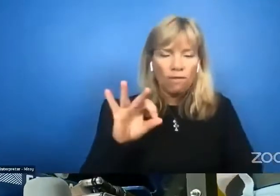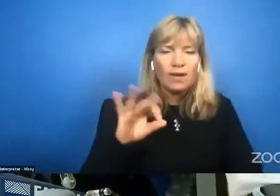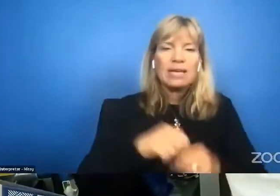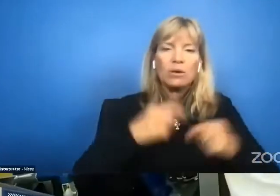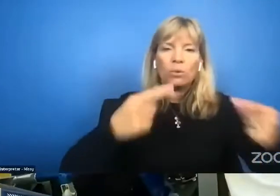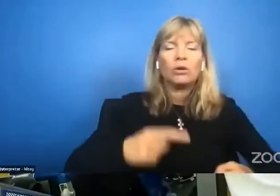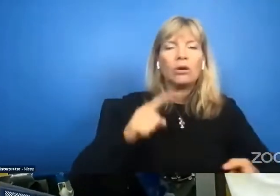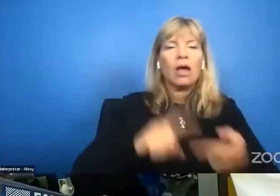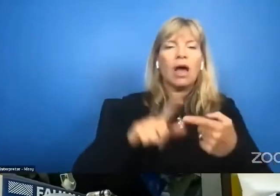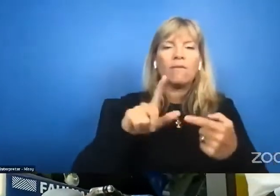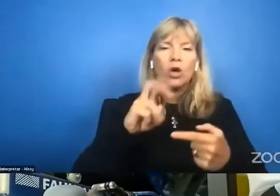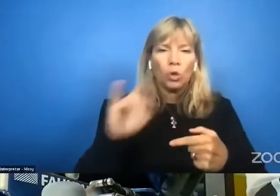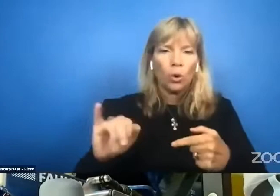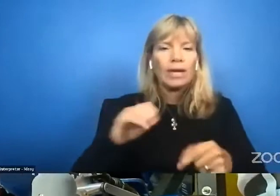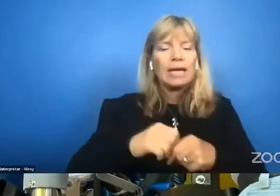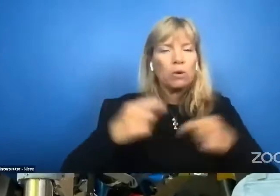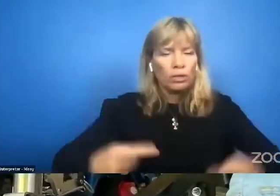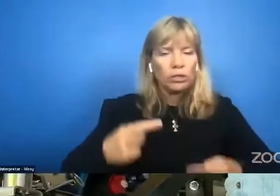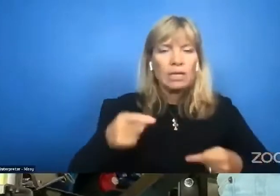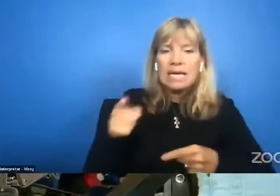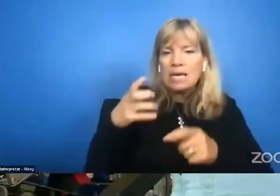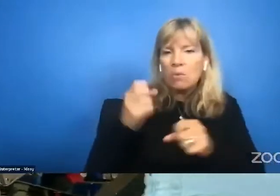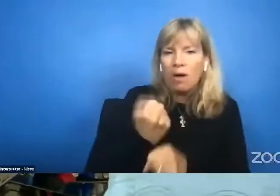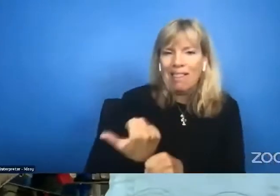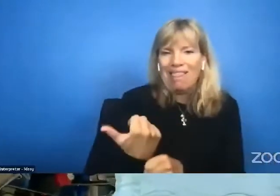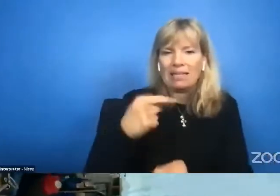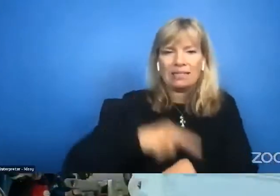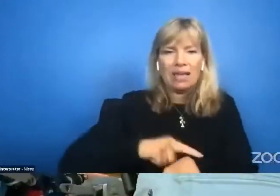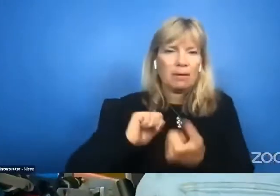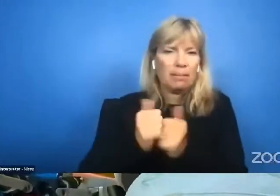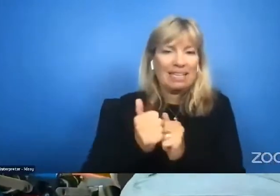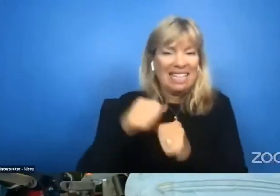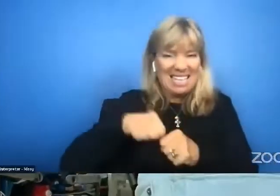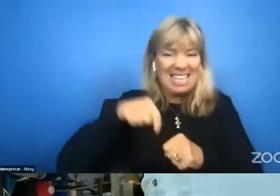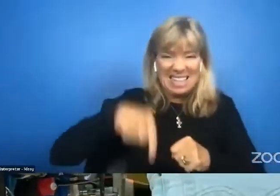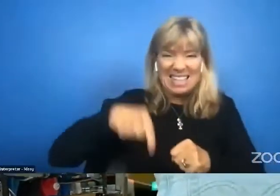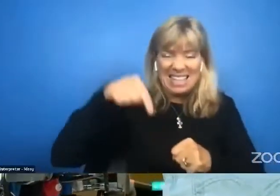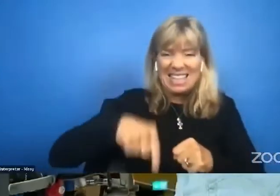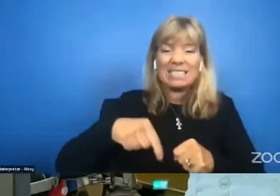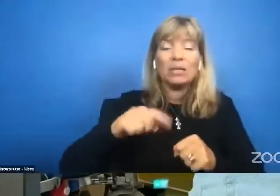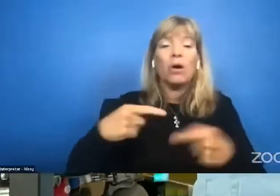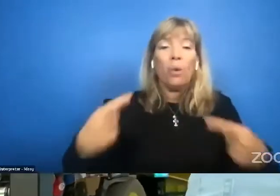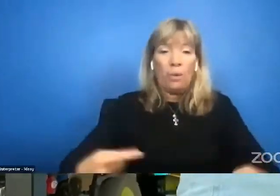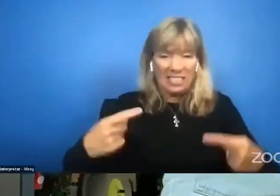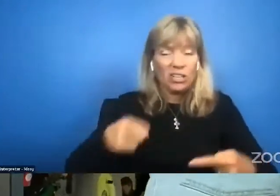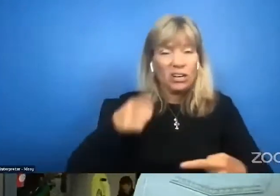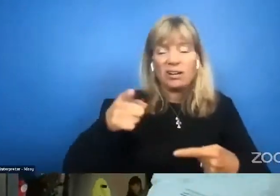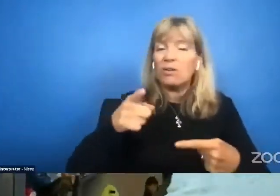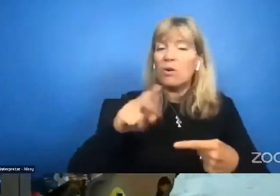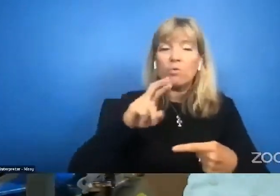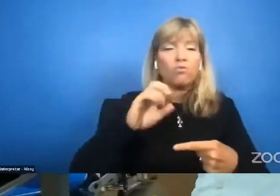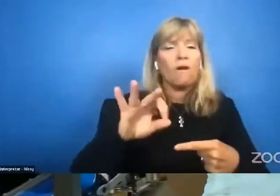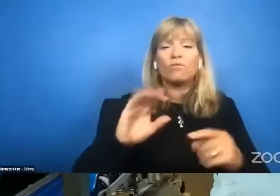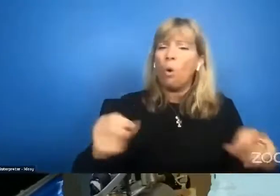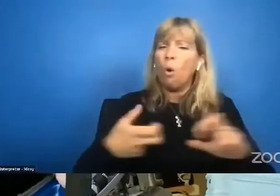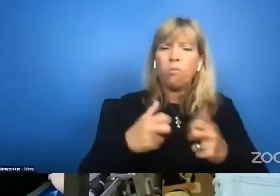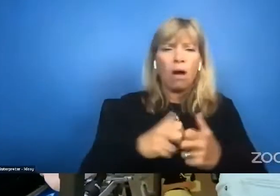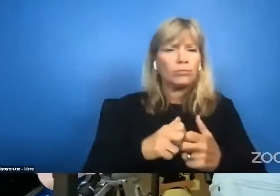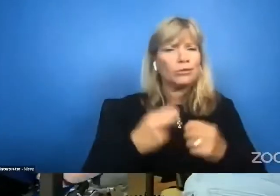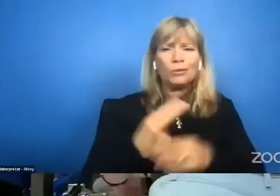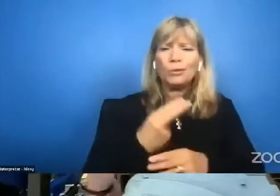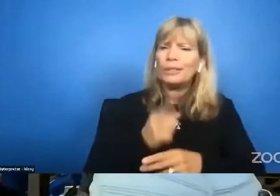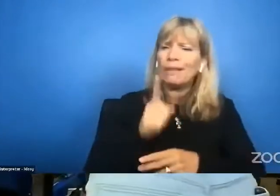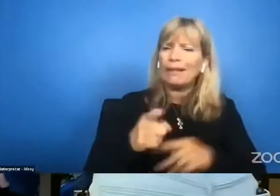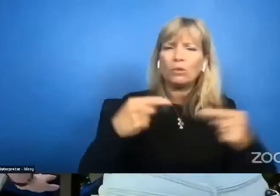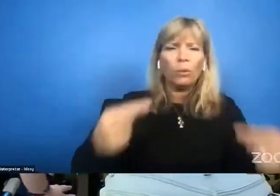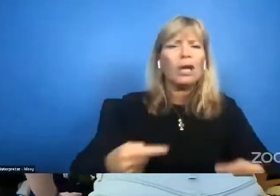last competition in this wheelchair. Rolf has no problems to use this one, so it can be transferred